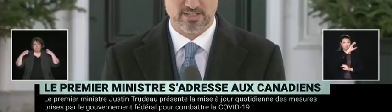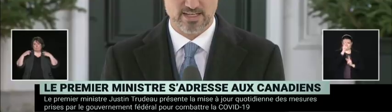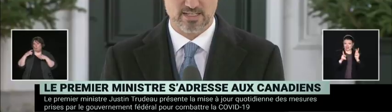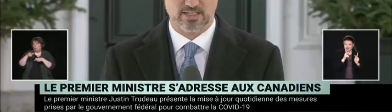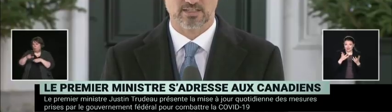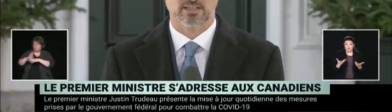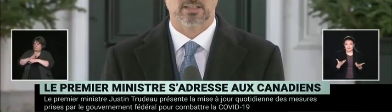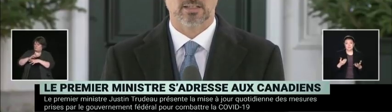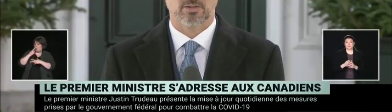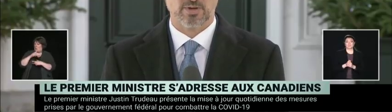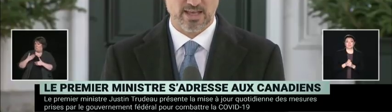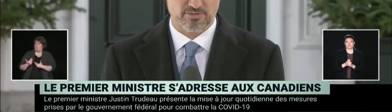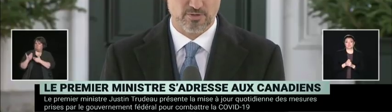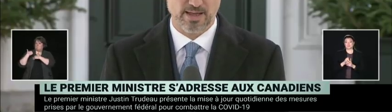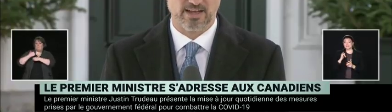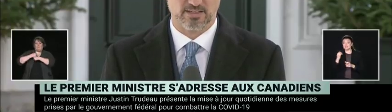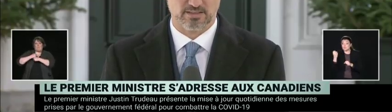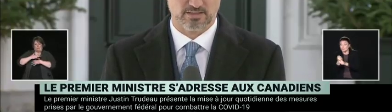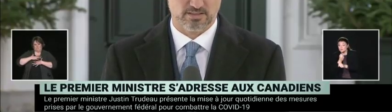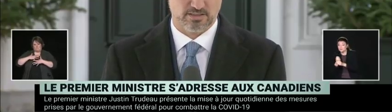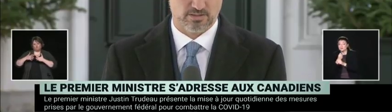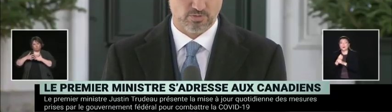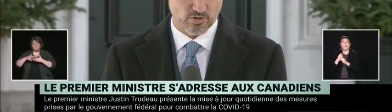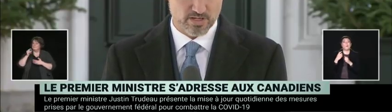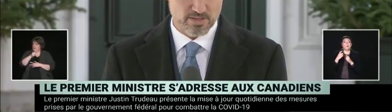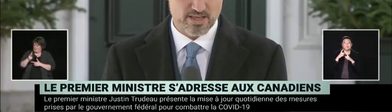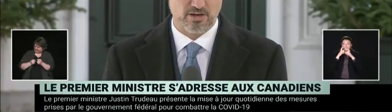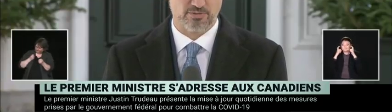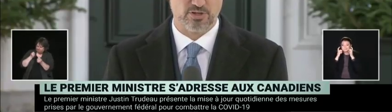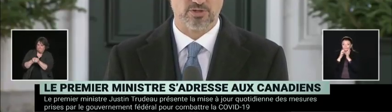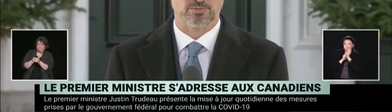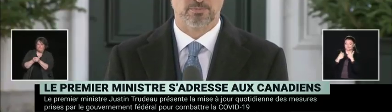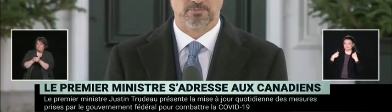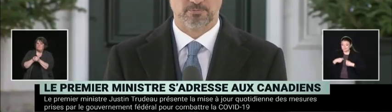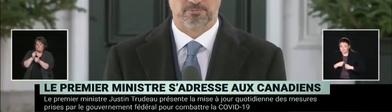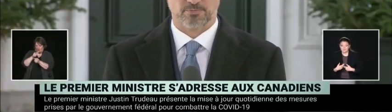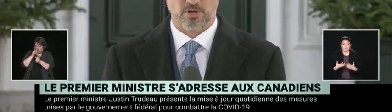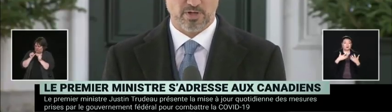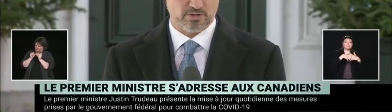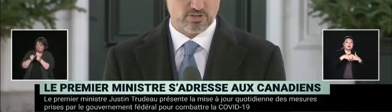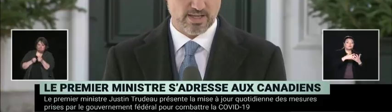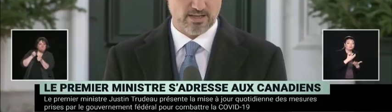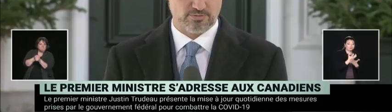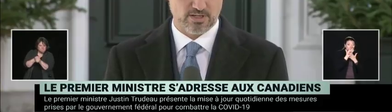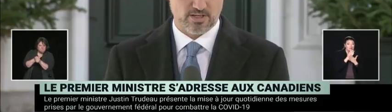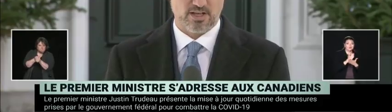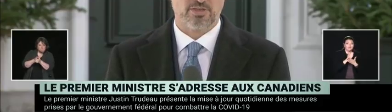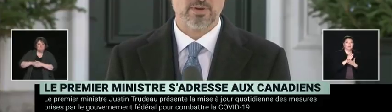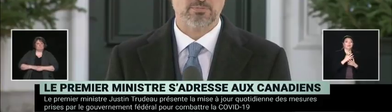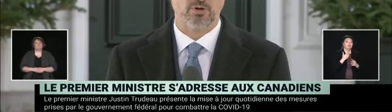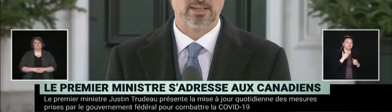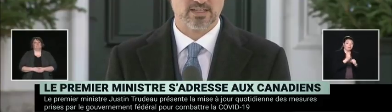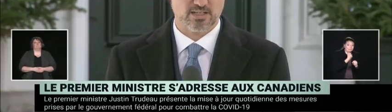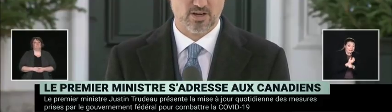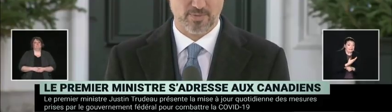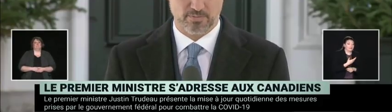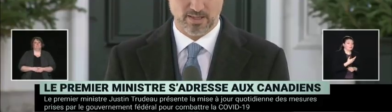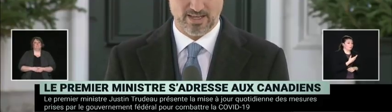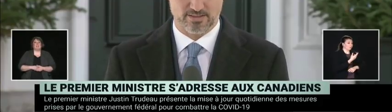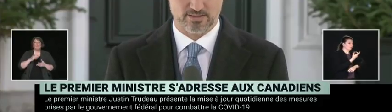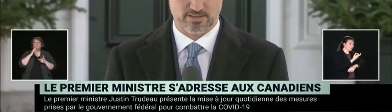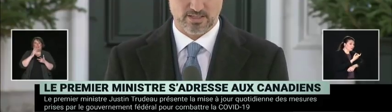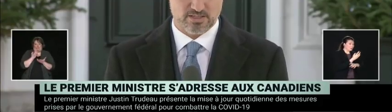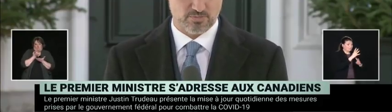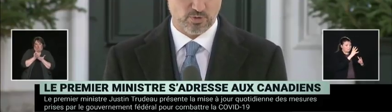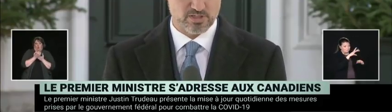with COVID-19, we have your back. We're going to be there for you. We also have a 3-point economic